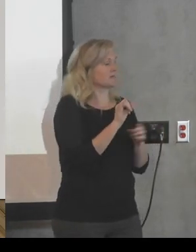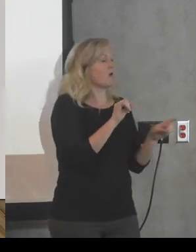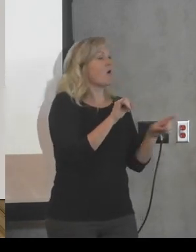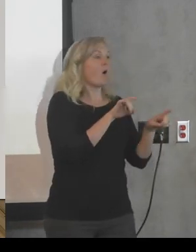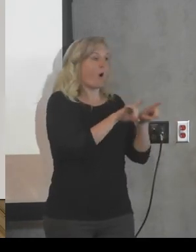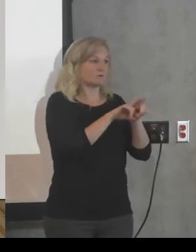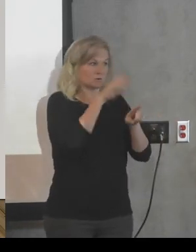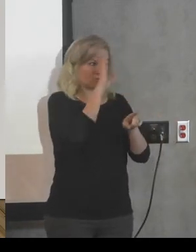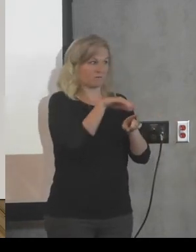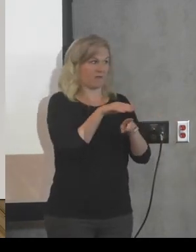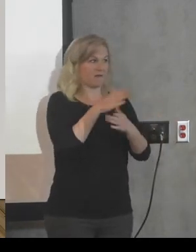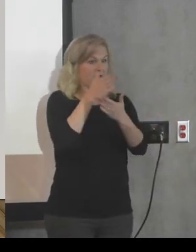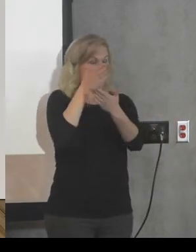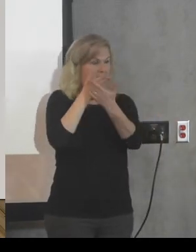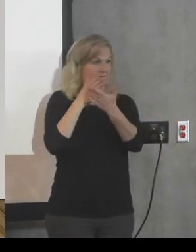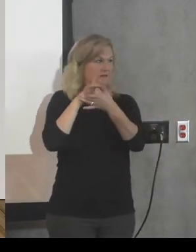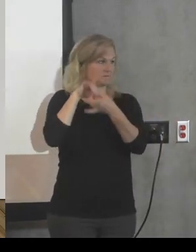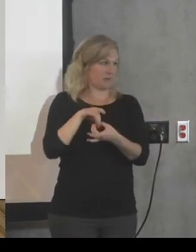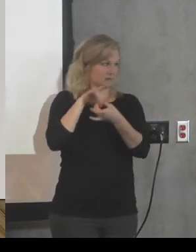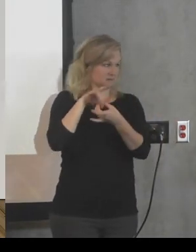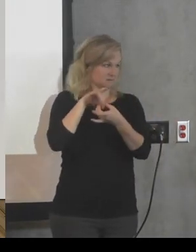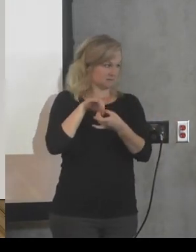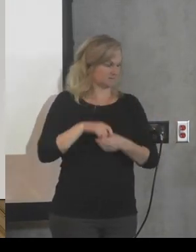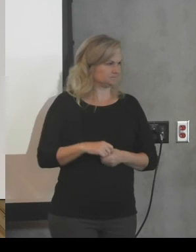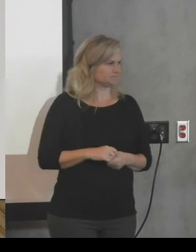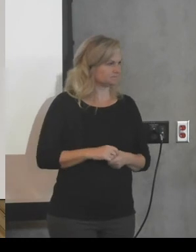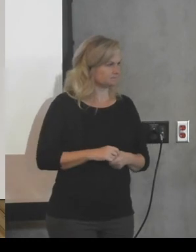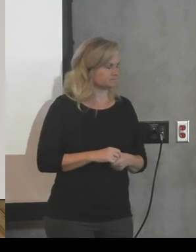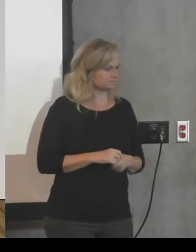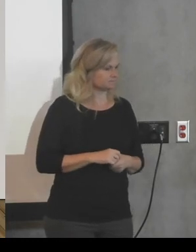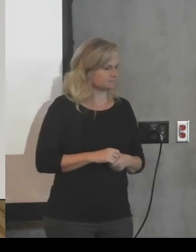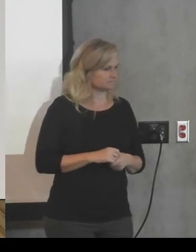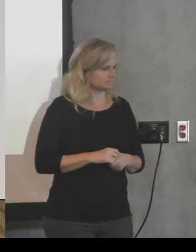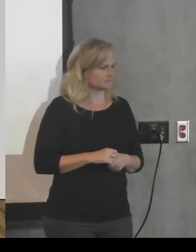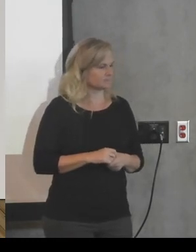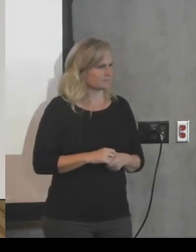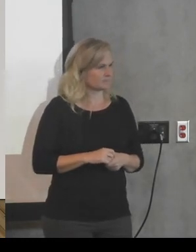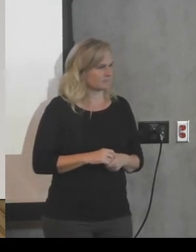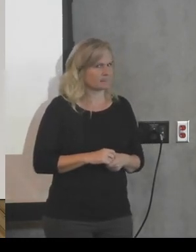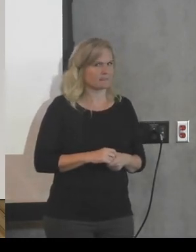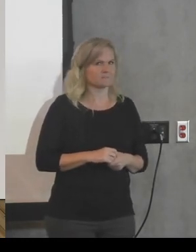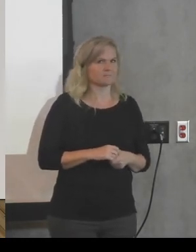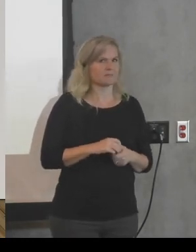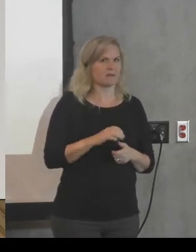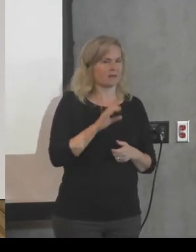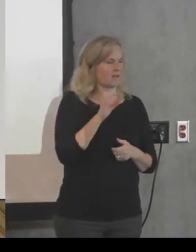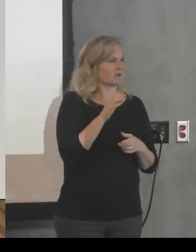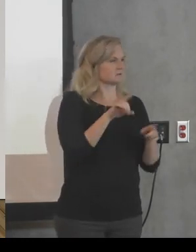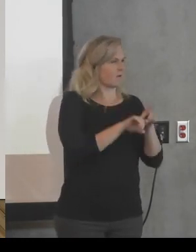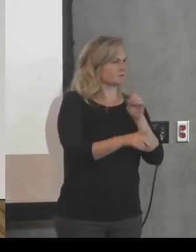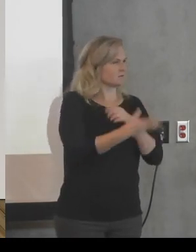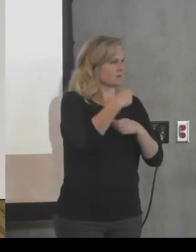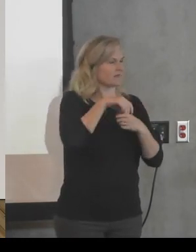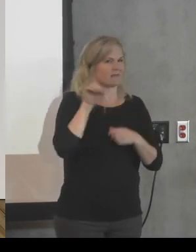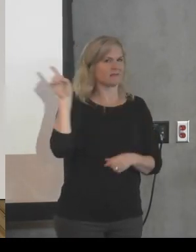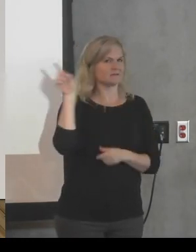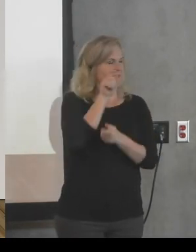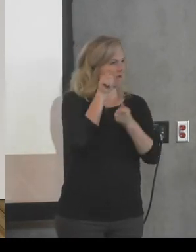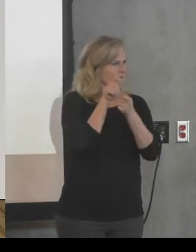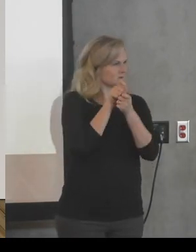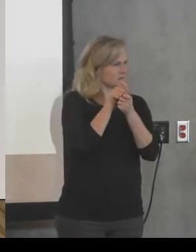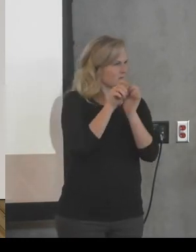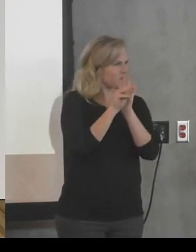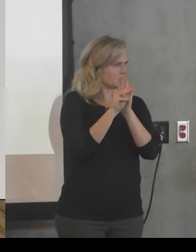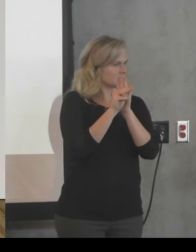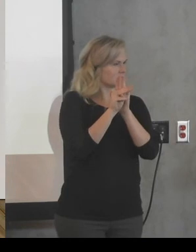And it's evidence-based. So that would also fall in this model and working towards literacy under the accuracy